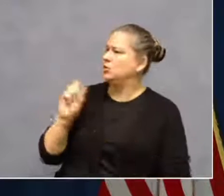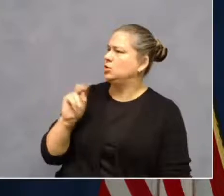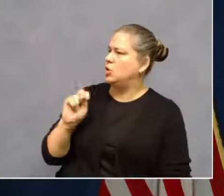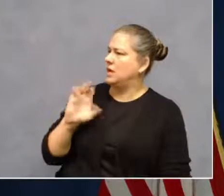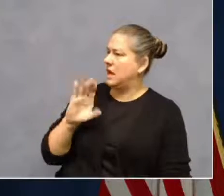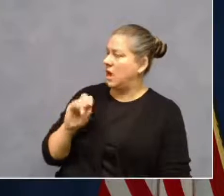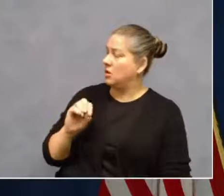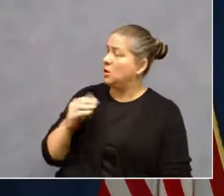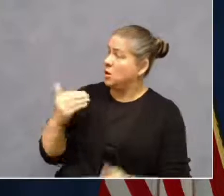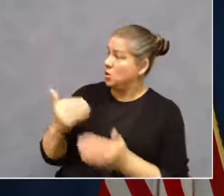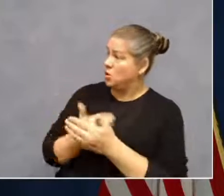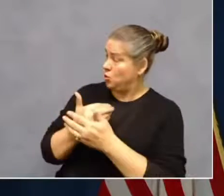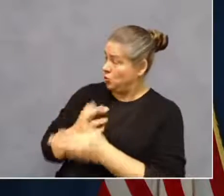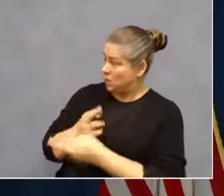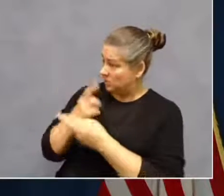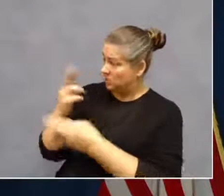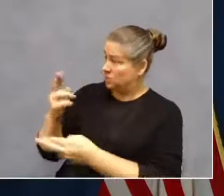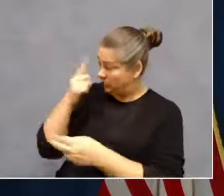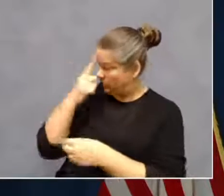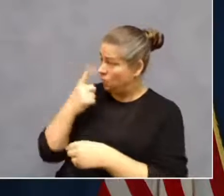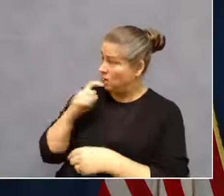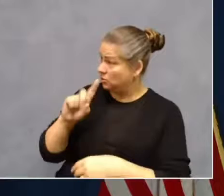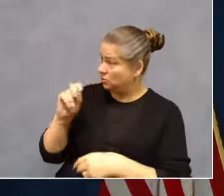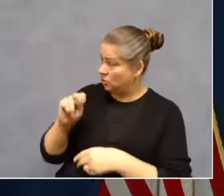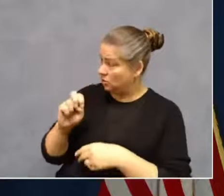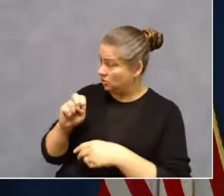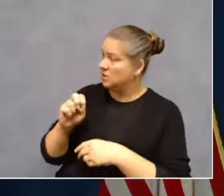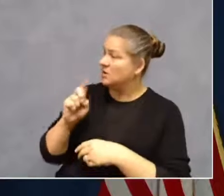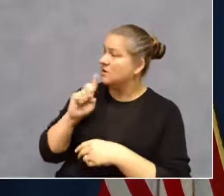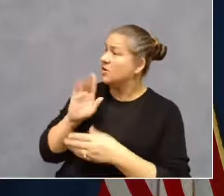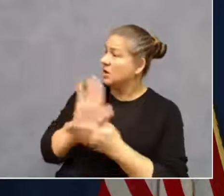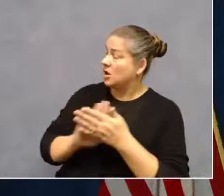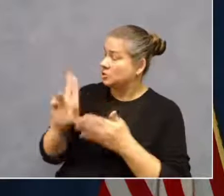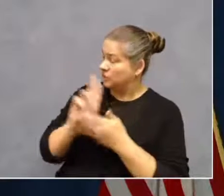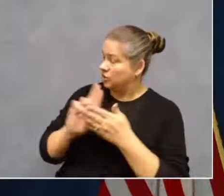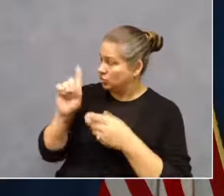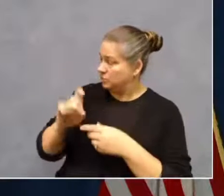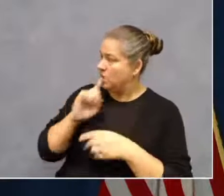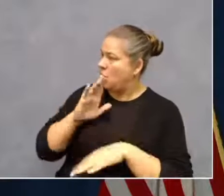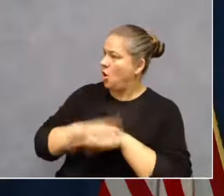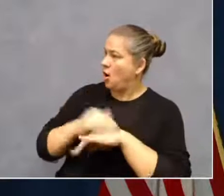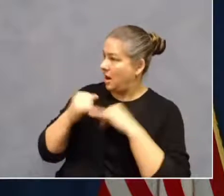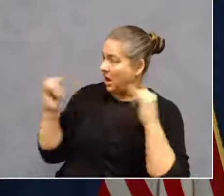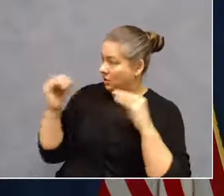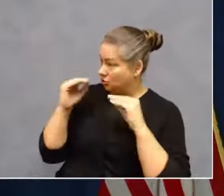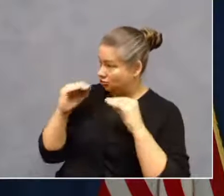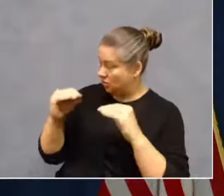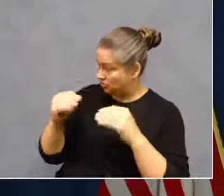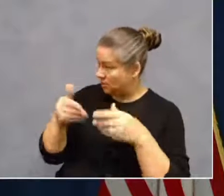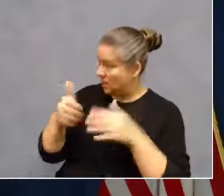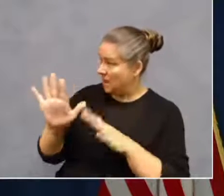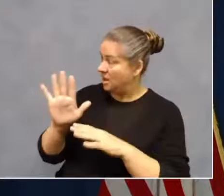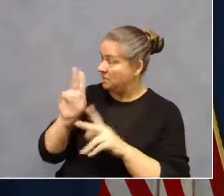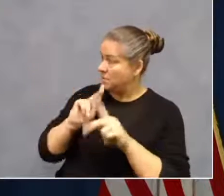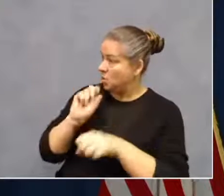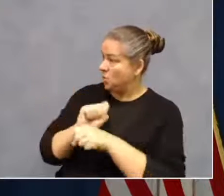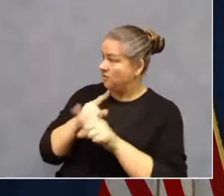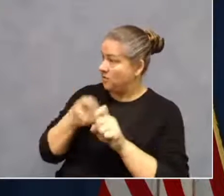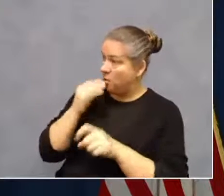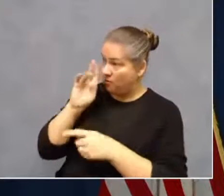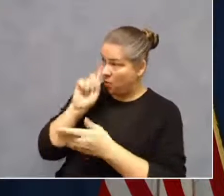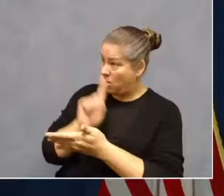red zone communities, do you think colleges and universities should move to online instruction and allow employees to work from home for a week? First of all,